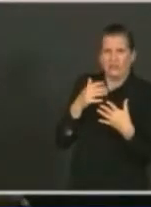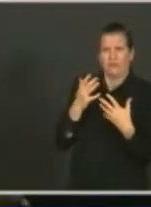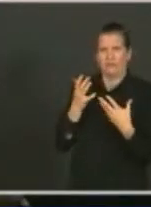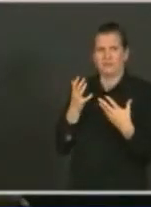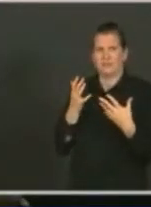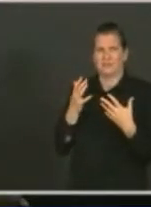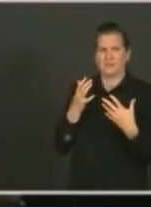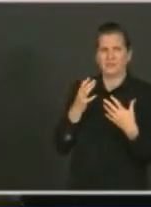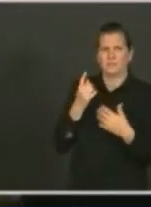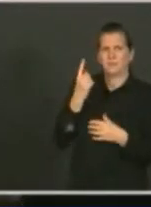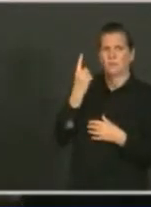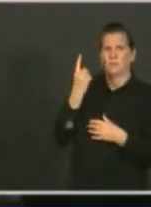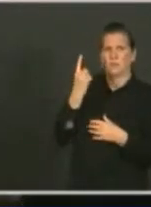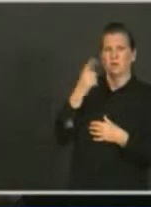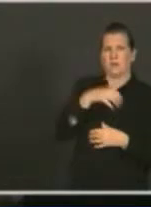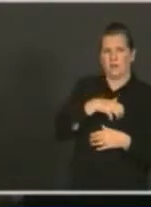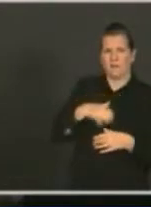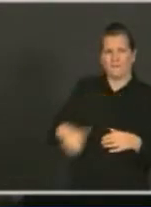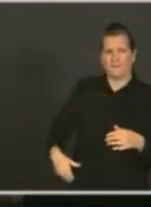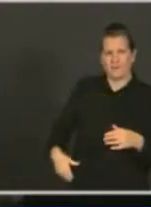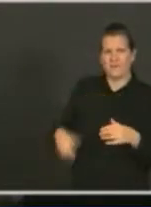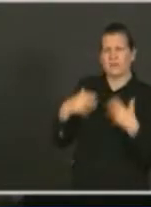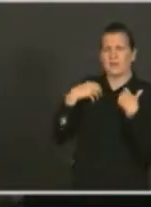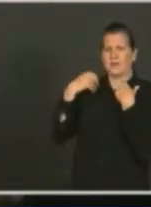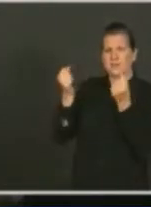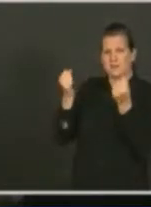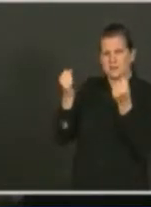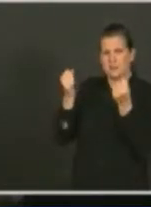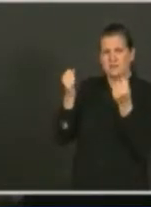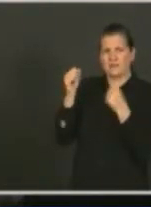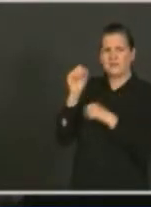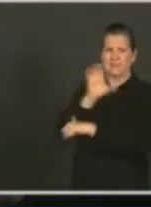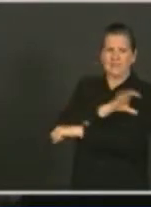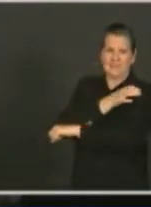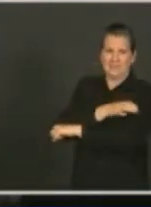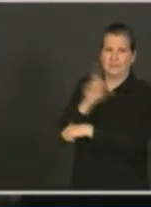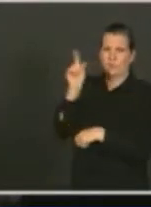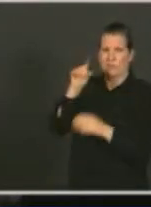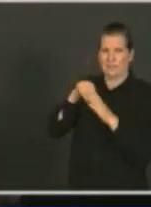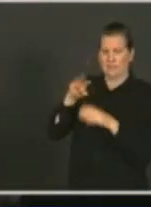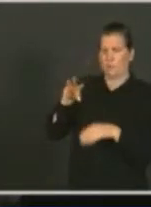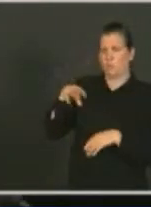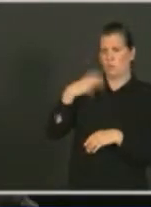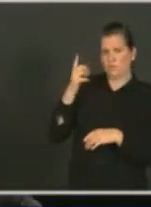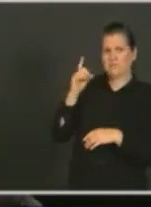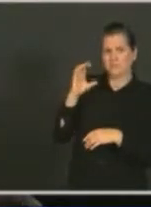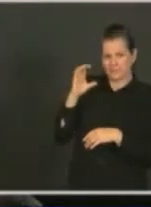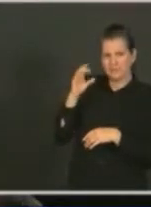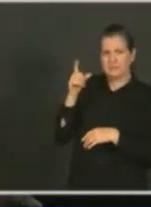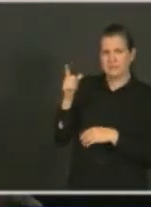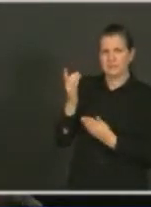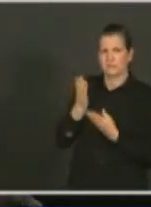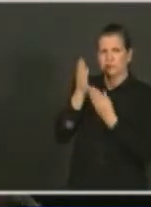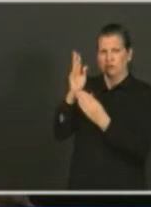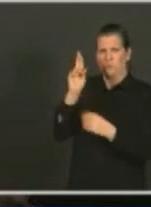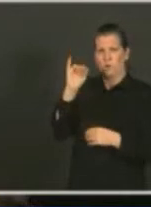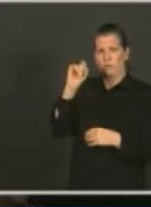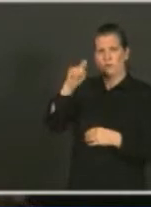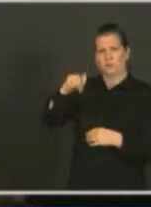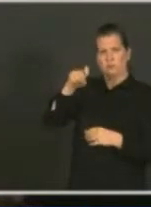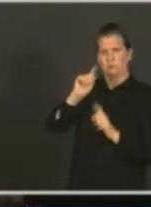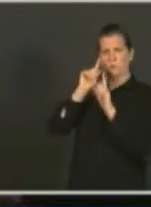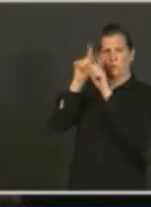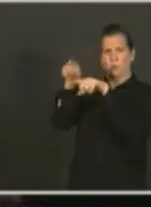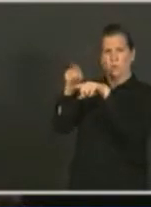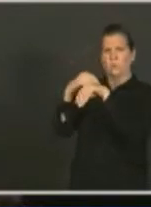Health Institute, their data and the White House task force data suggests Rhode Island should be at remote learning. Is there going to